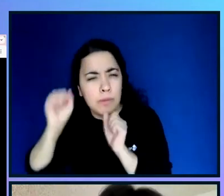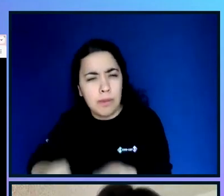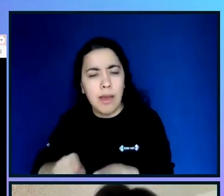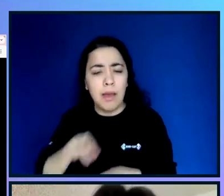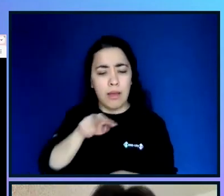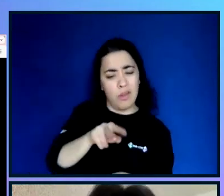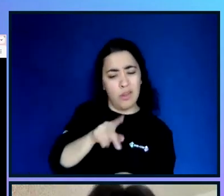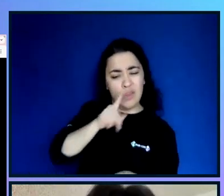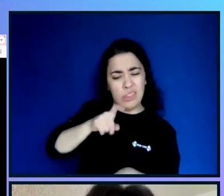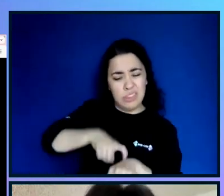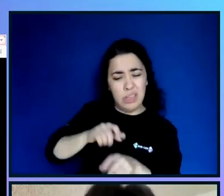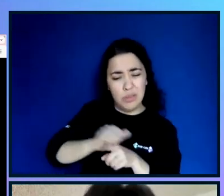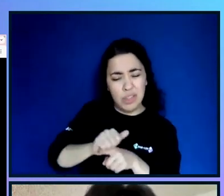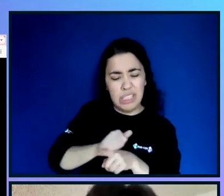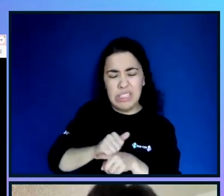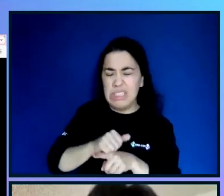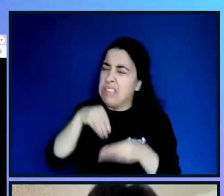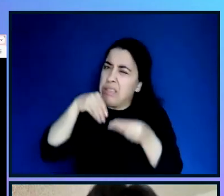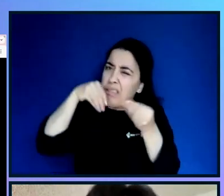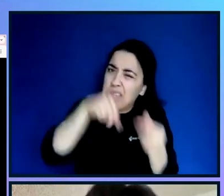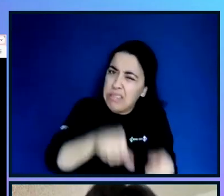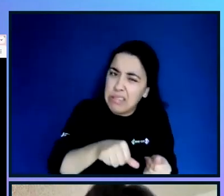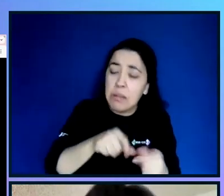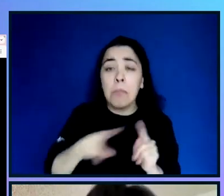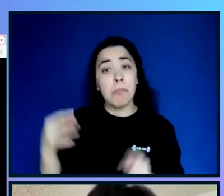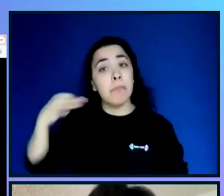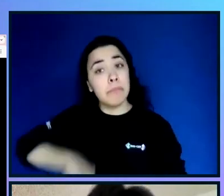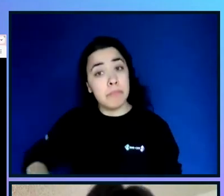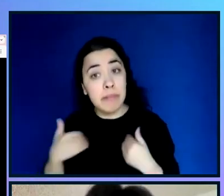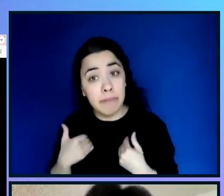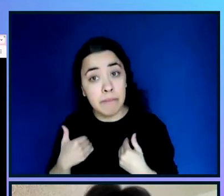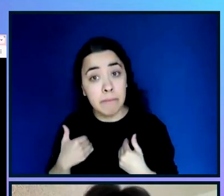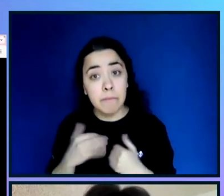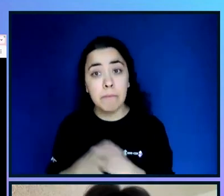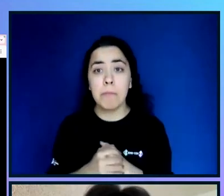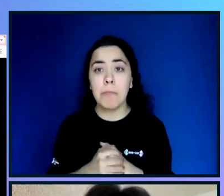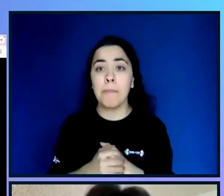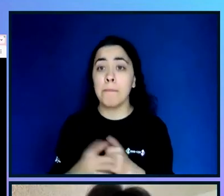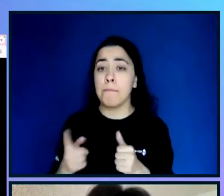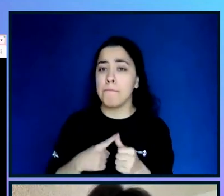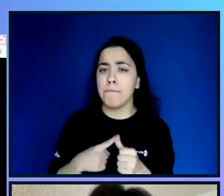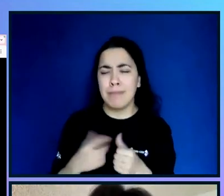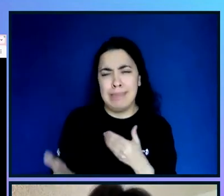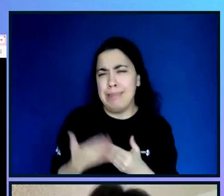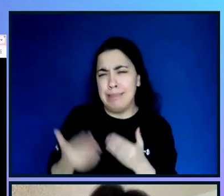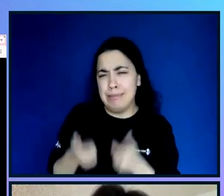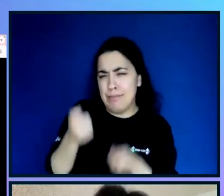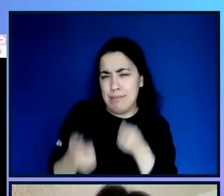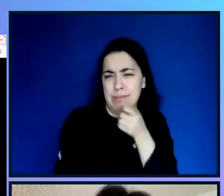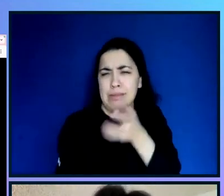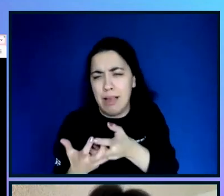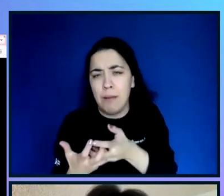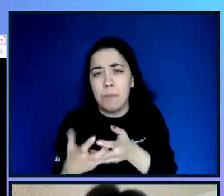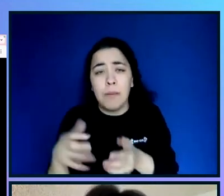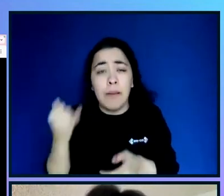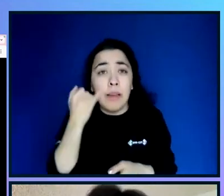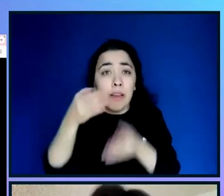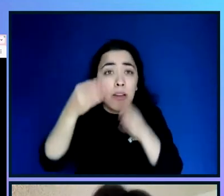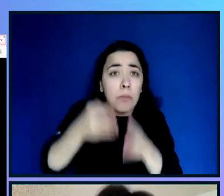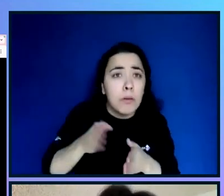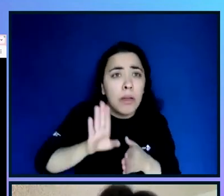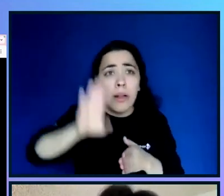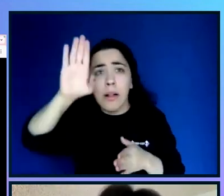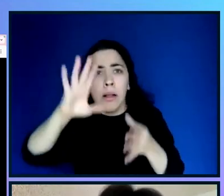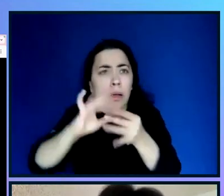investment. And it has its benefits. First, it's easy to adapt. Live content can be easily switched up